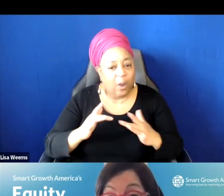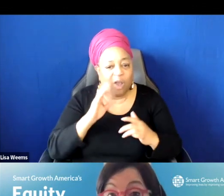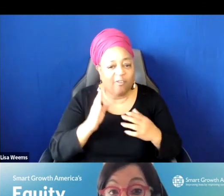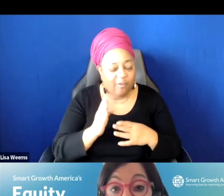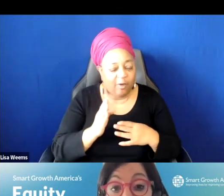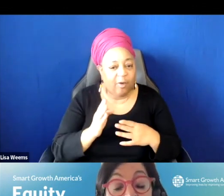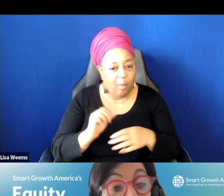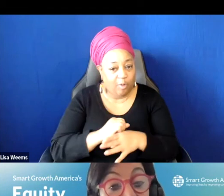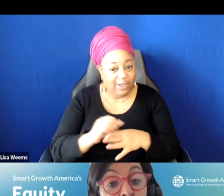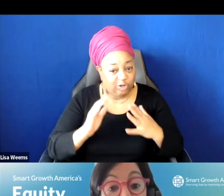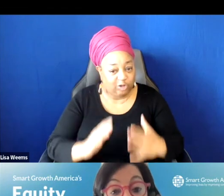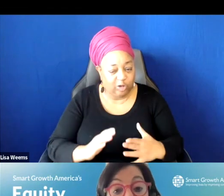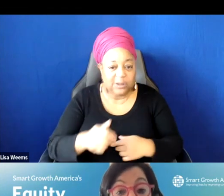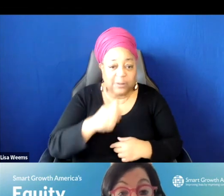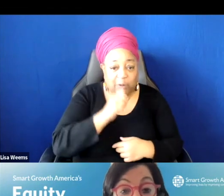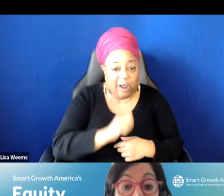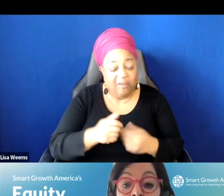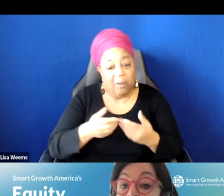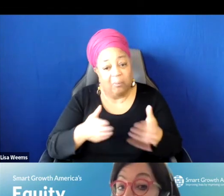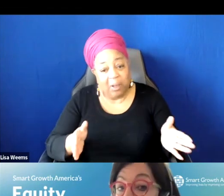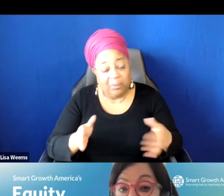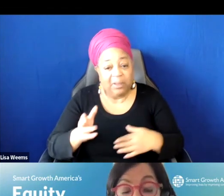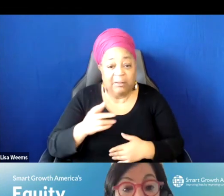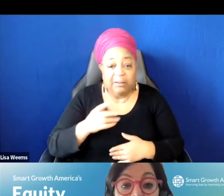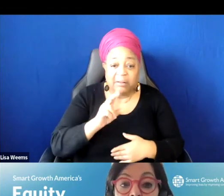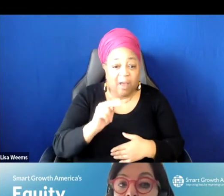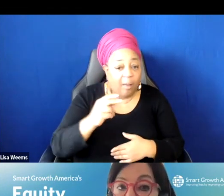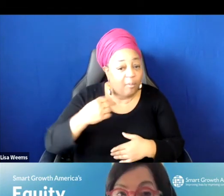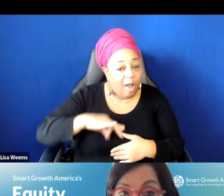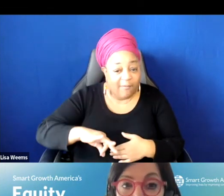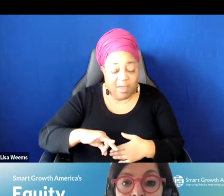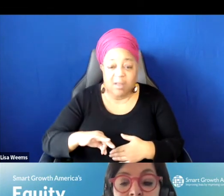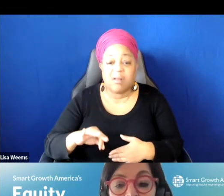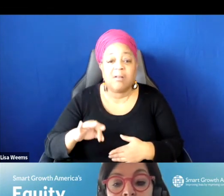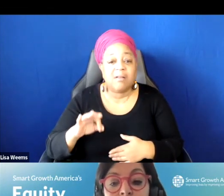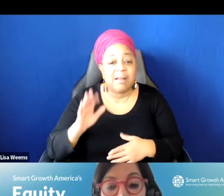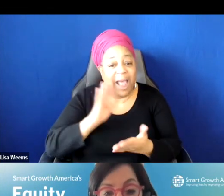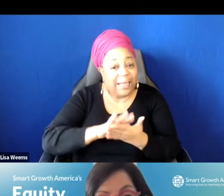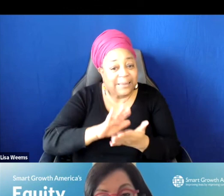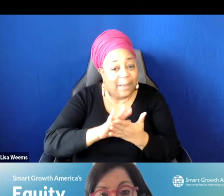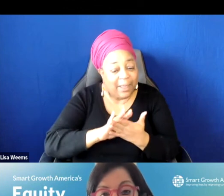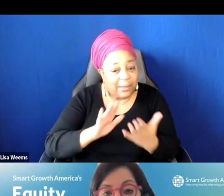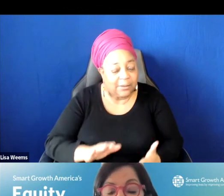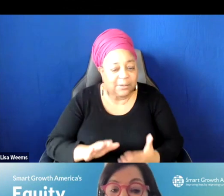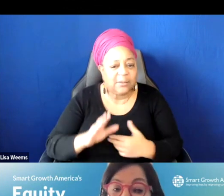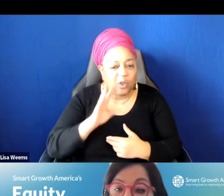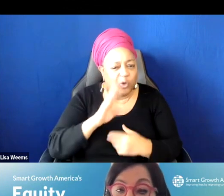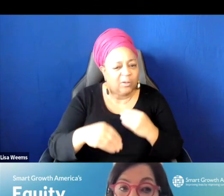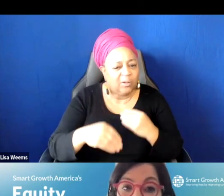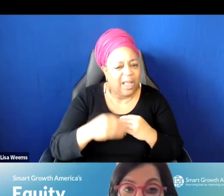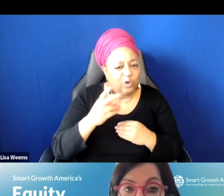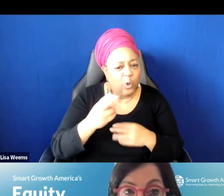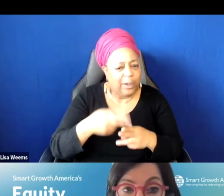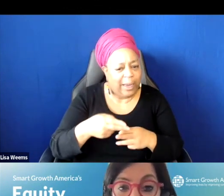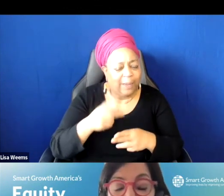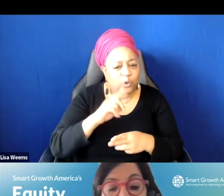public sector, nonprofits, academics. Hopefully by being on this, you're going to be on our mailing list. We encourage you to